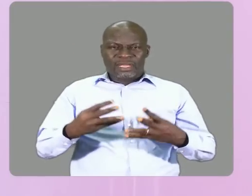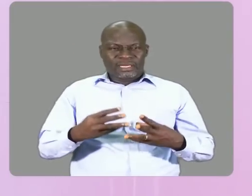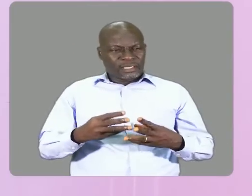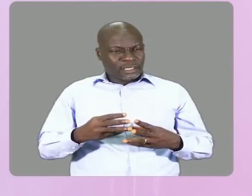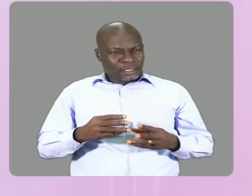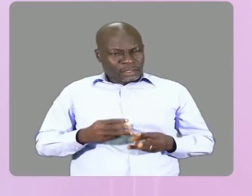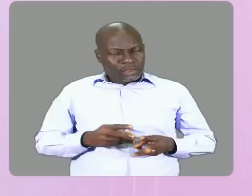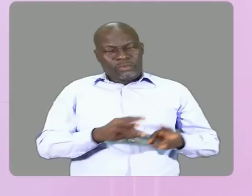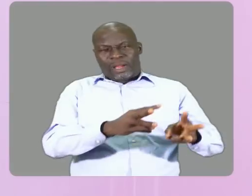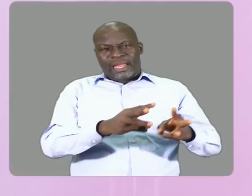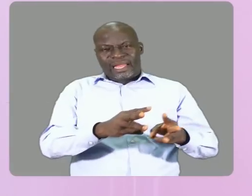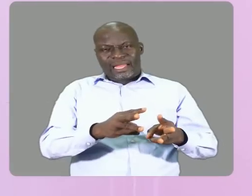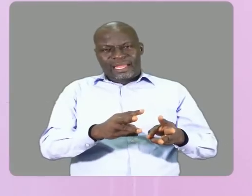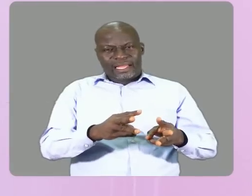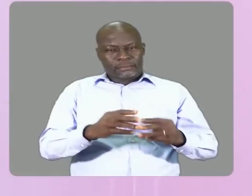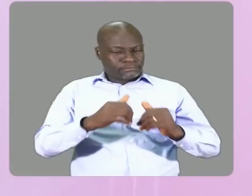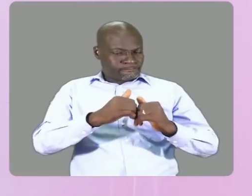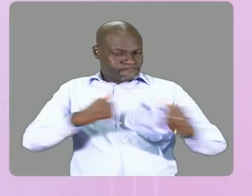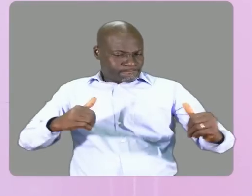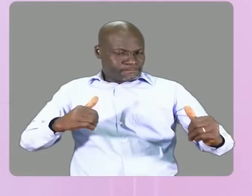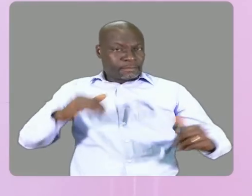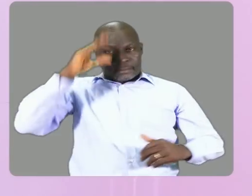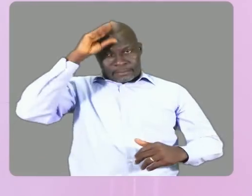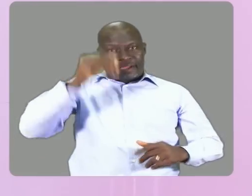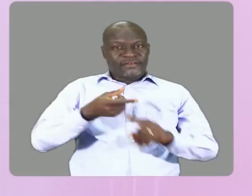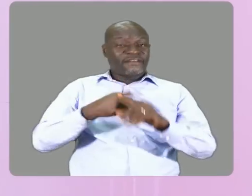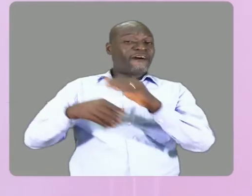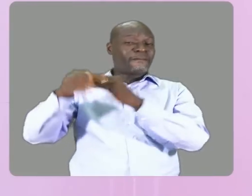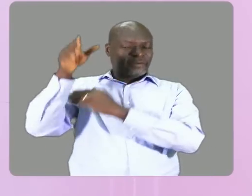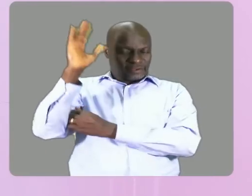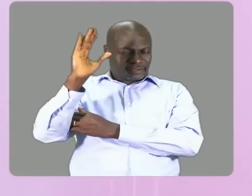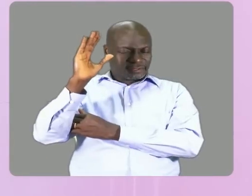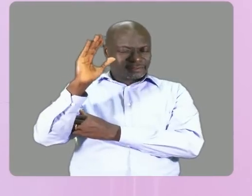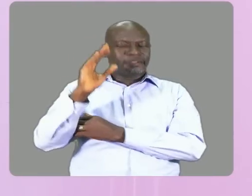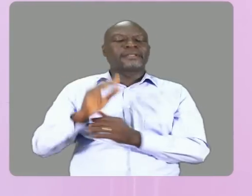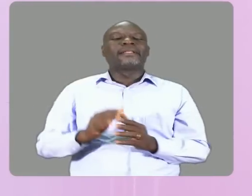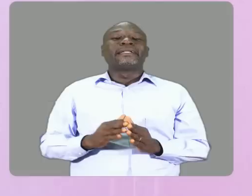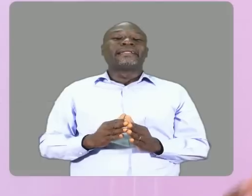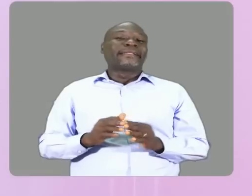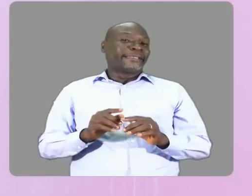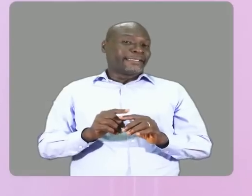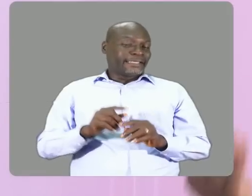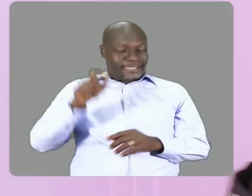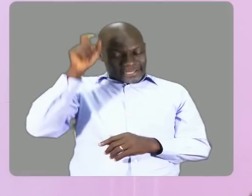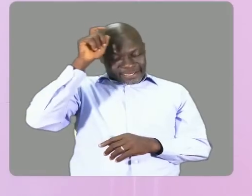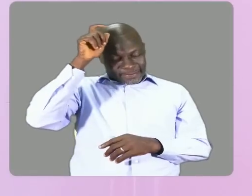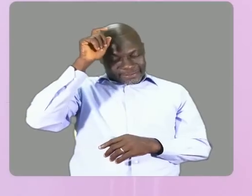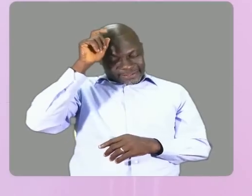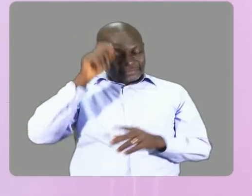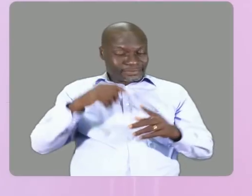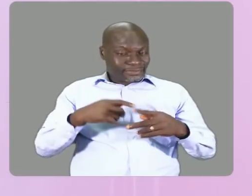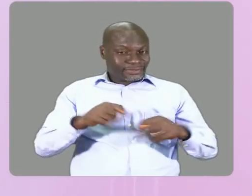otwe enipa dwen efiri onyankopon eso ane di onyankopon betumi aye so ane wo no obonsam no e claim